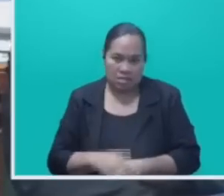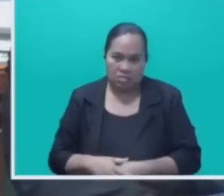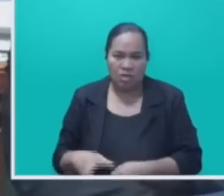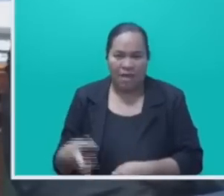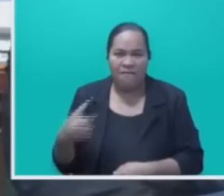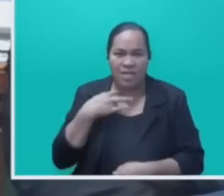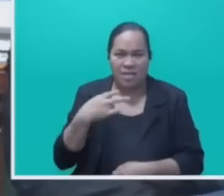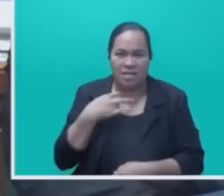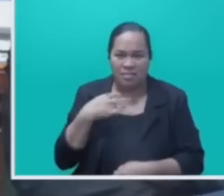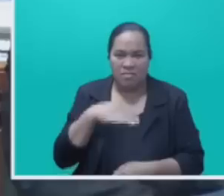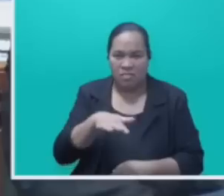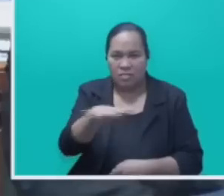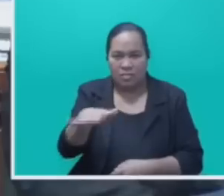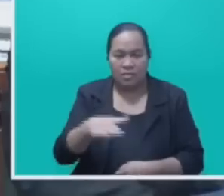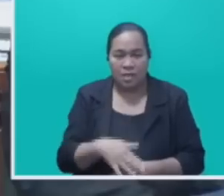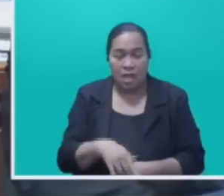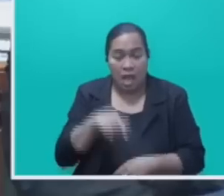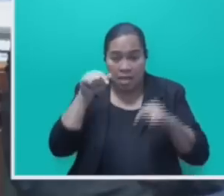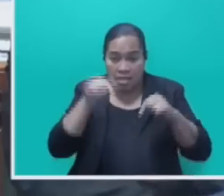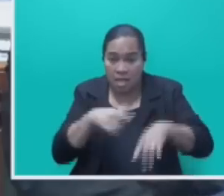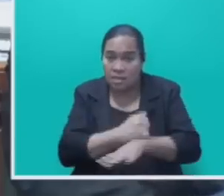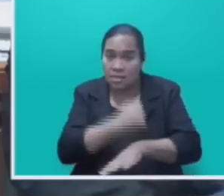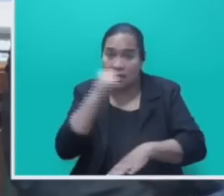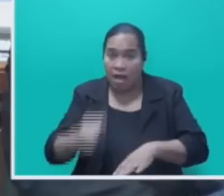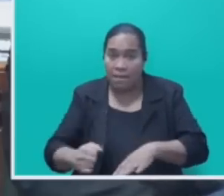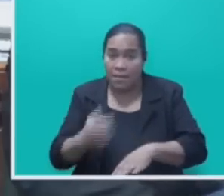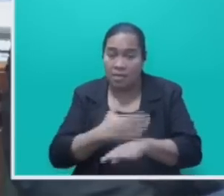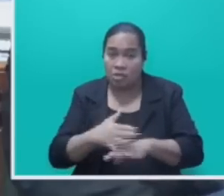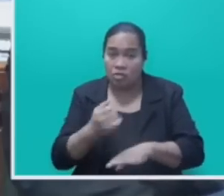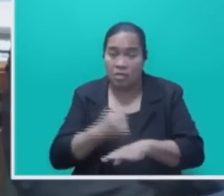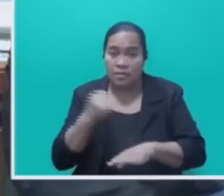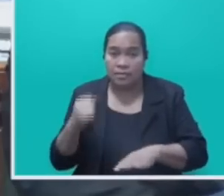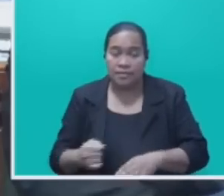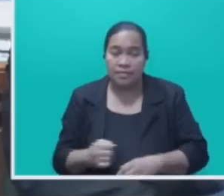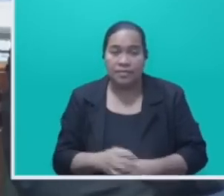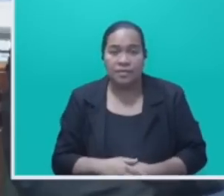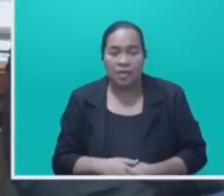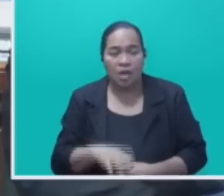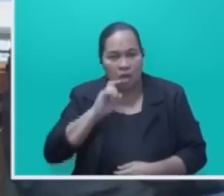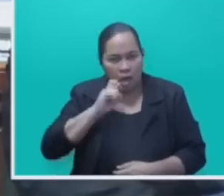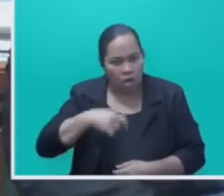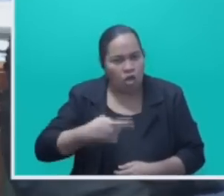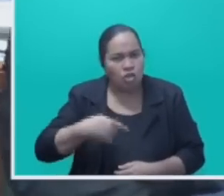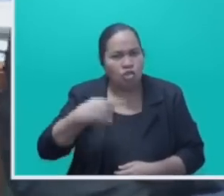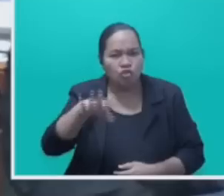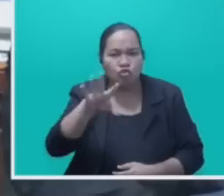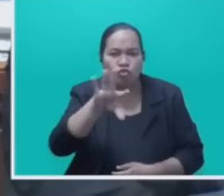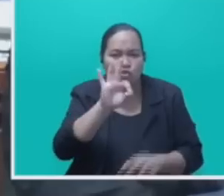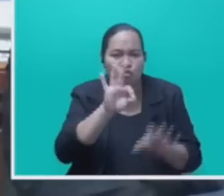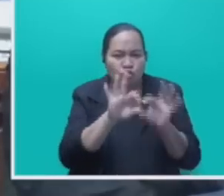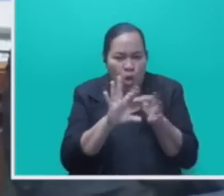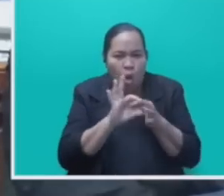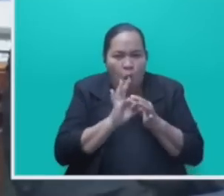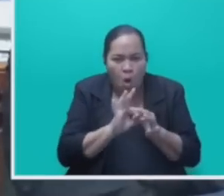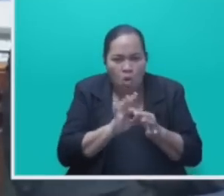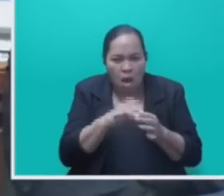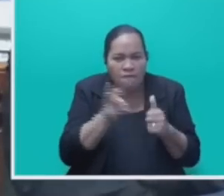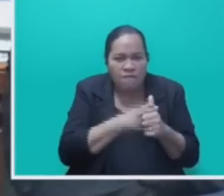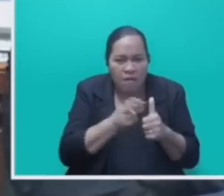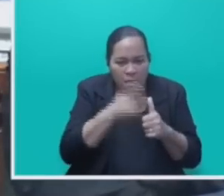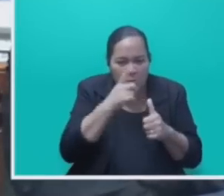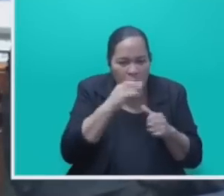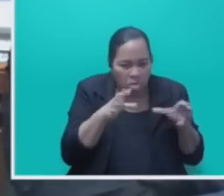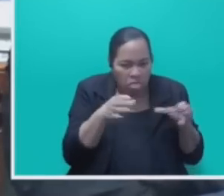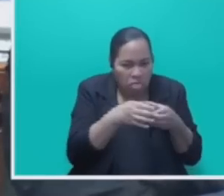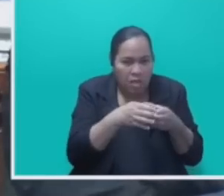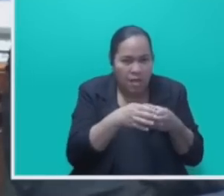This government, Mr. Speaker, this government continues to appoint their cronies and